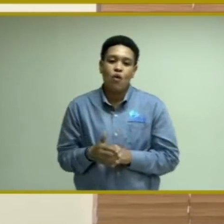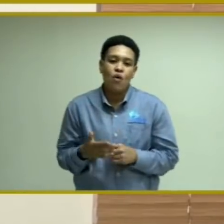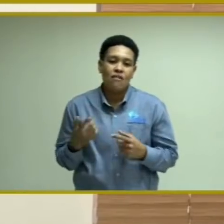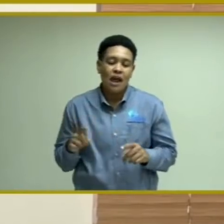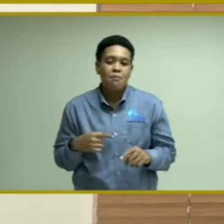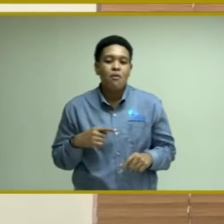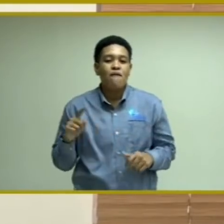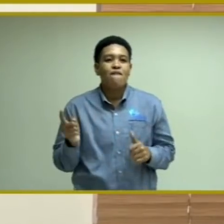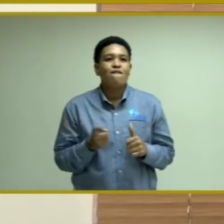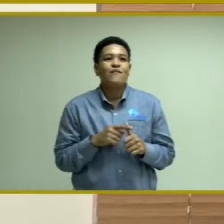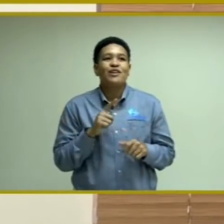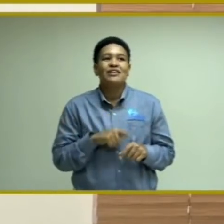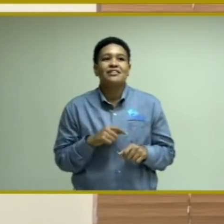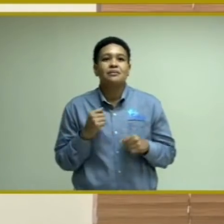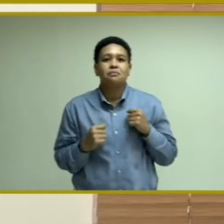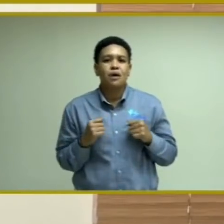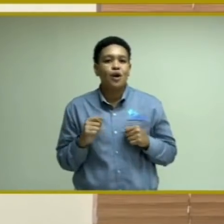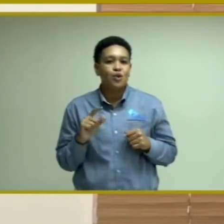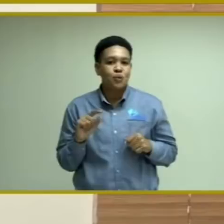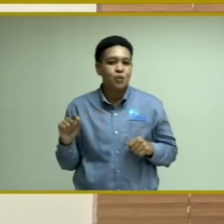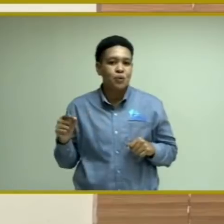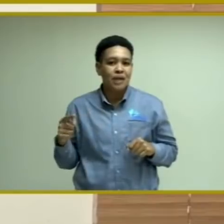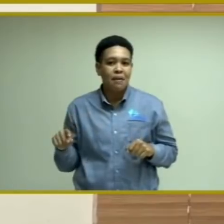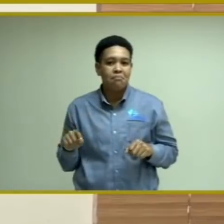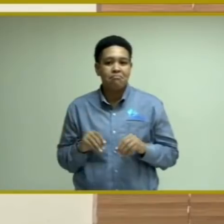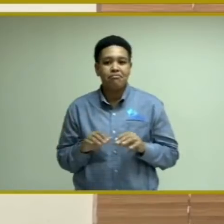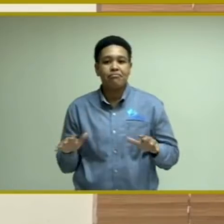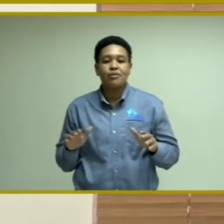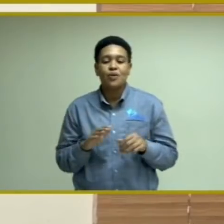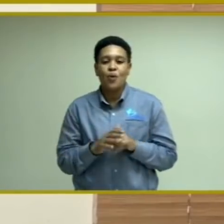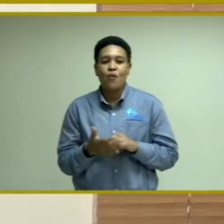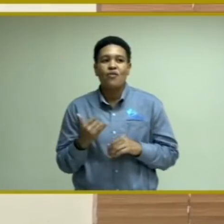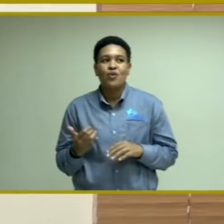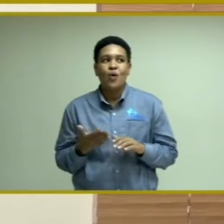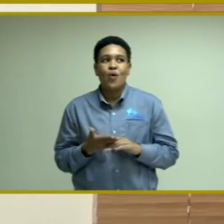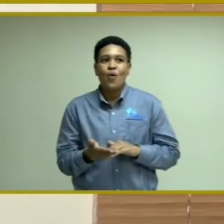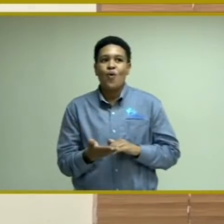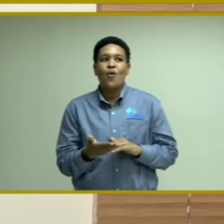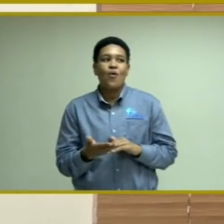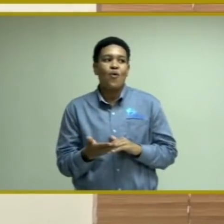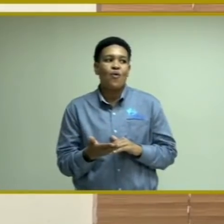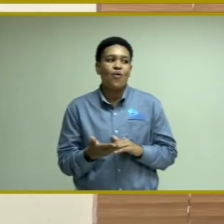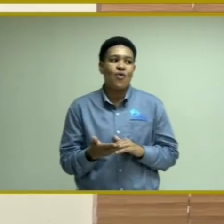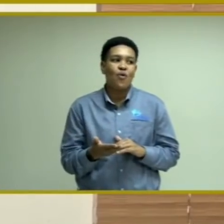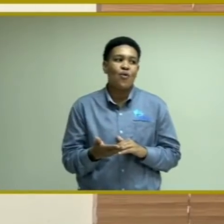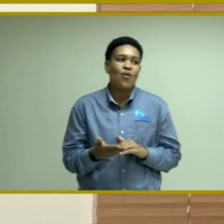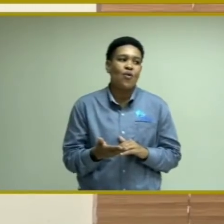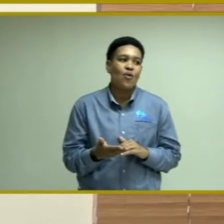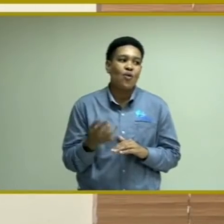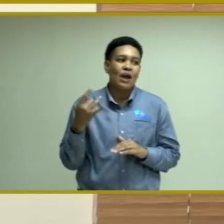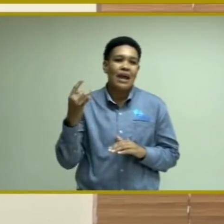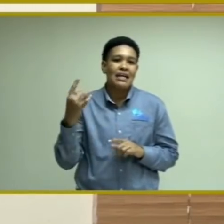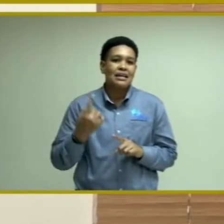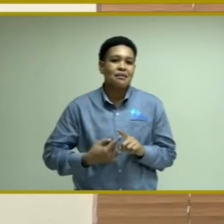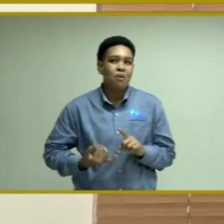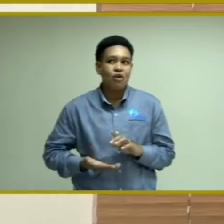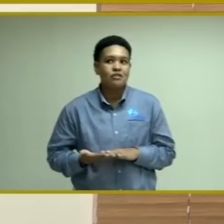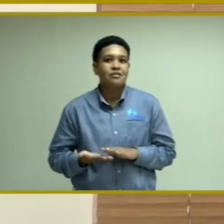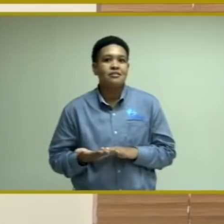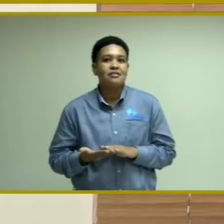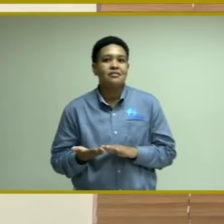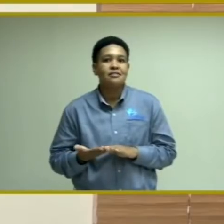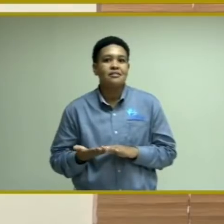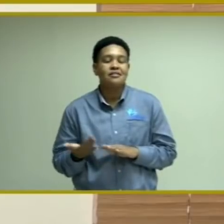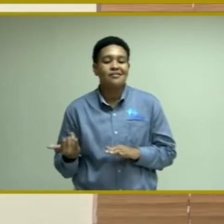in March 2020, and that is now over 18 months.